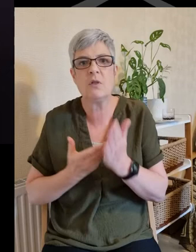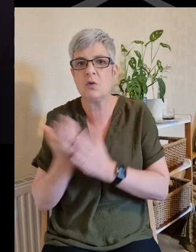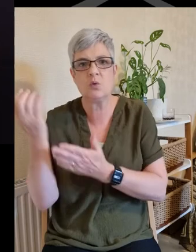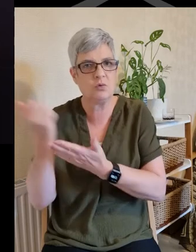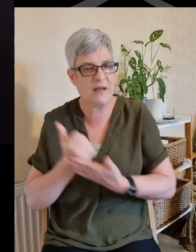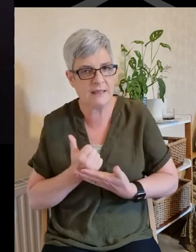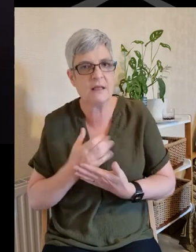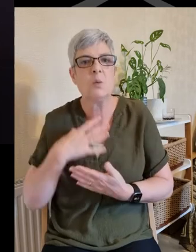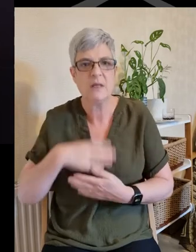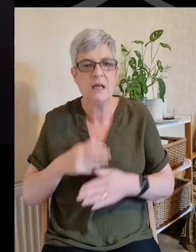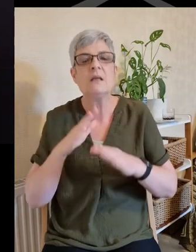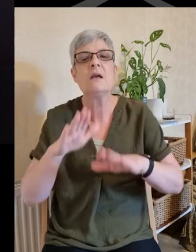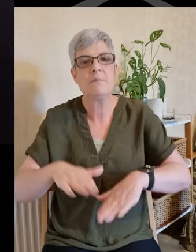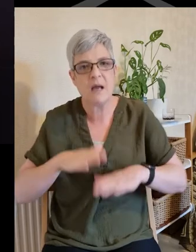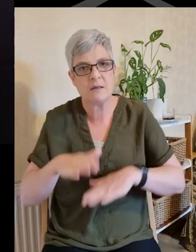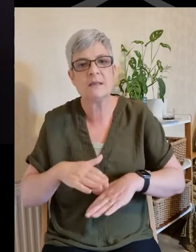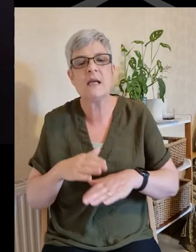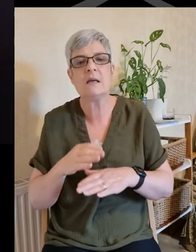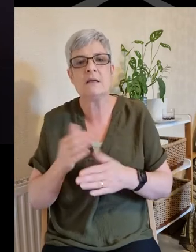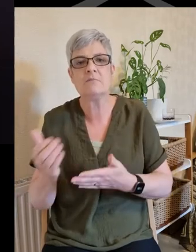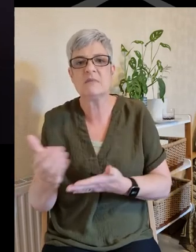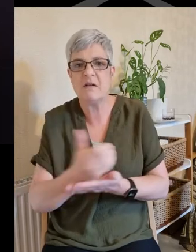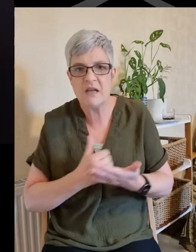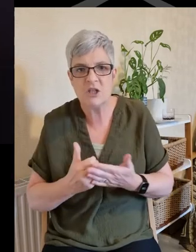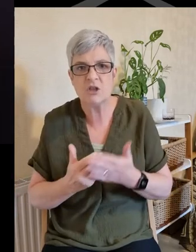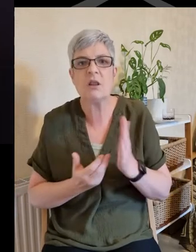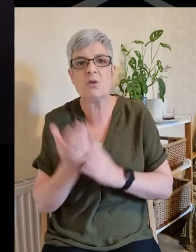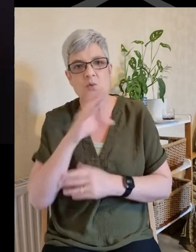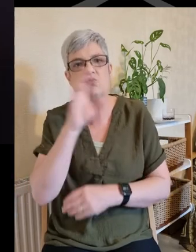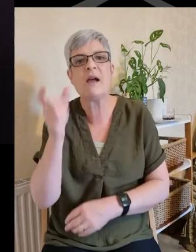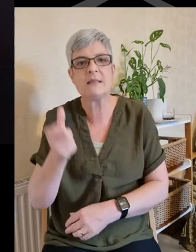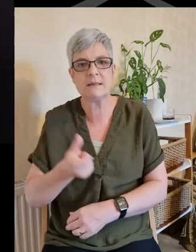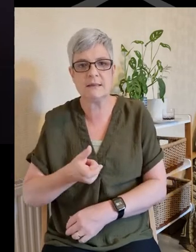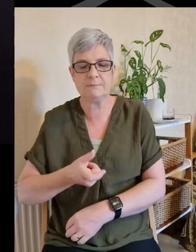the mercy and salvation of Christ.